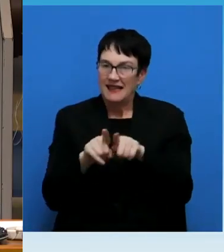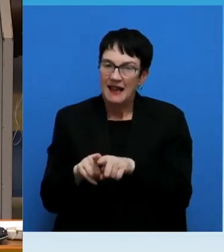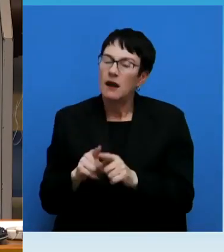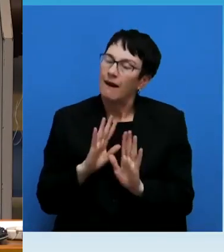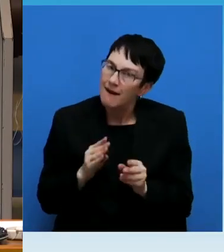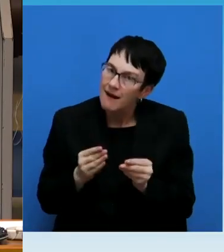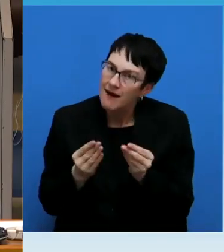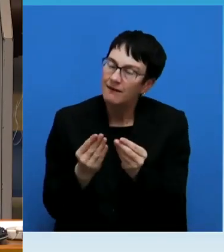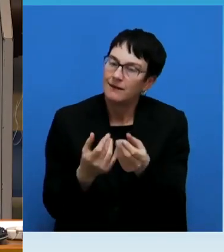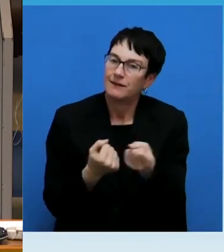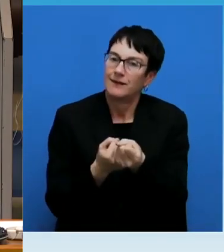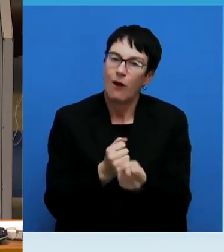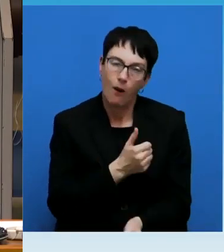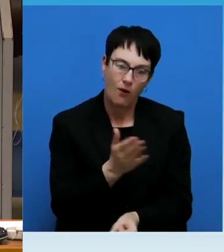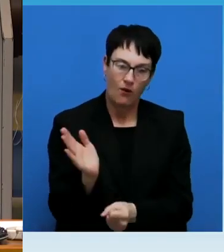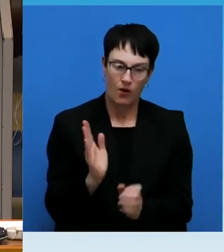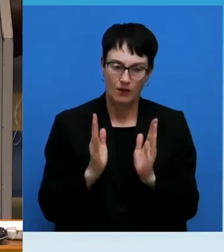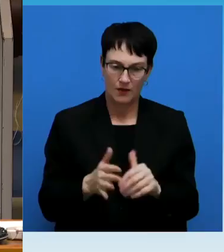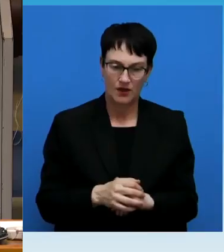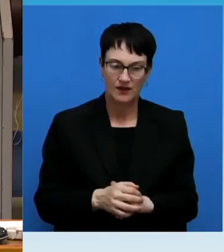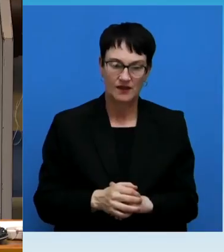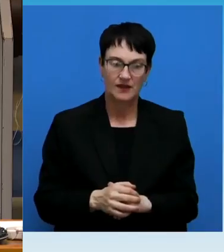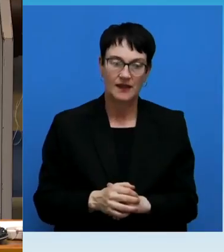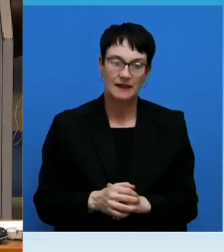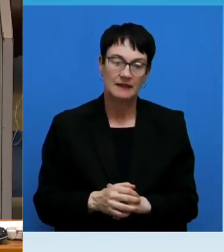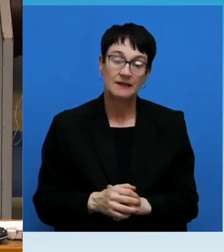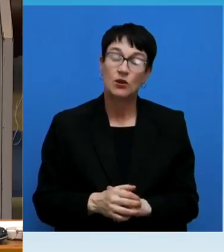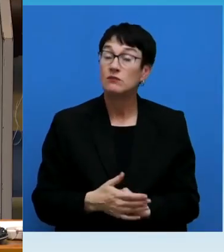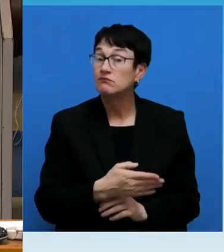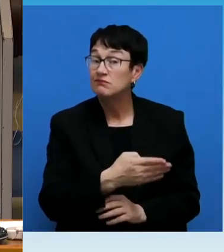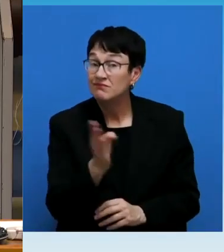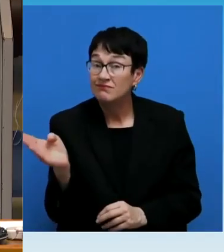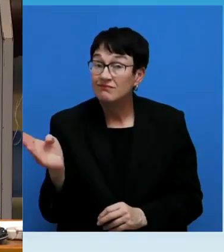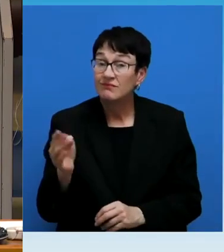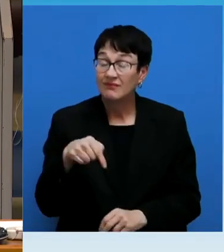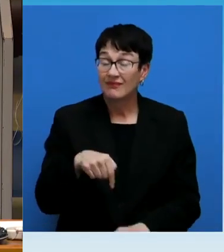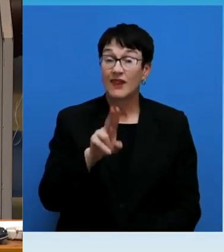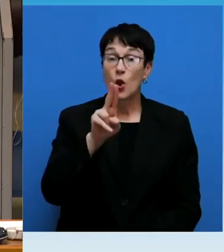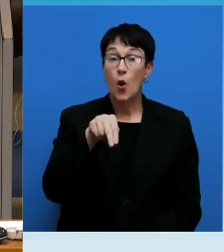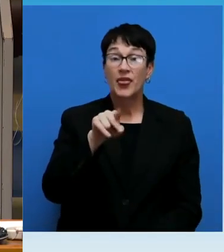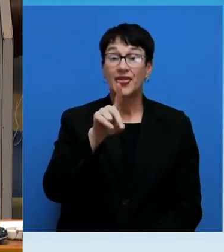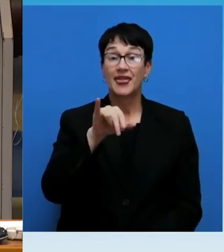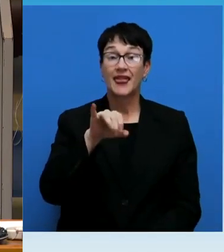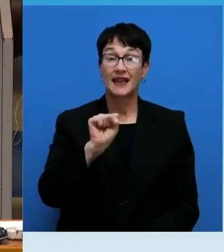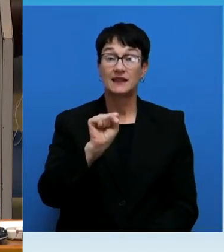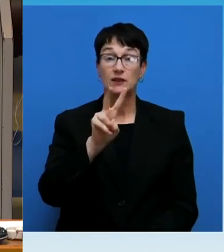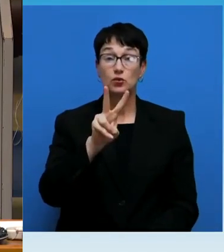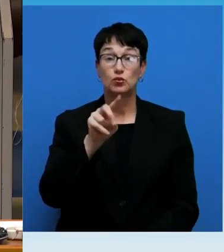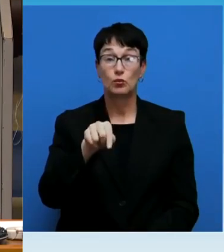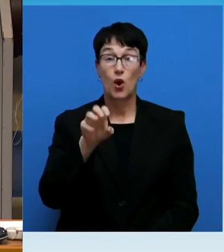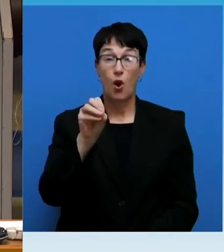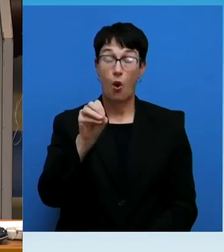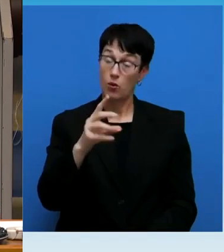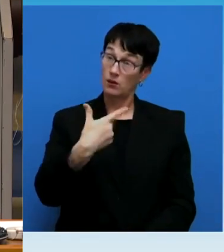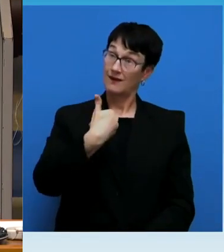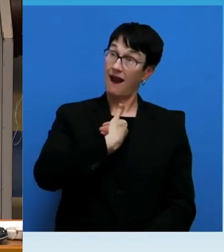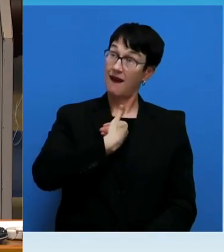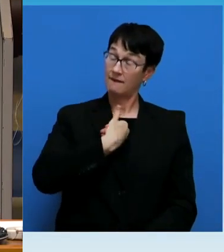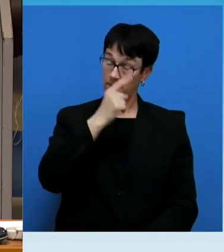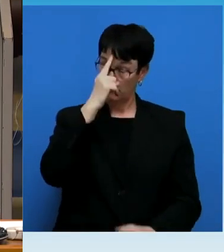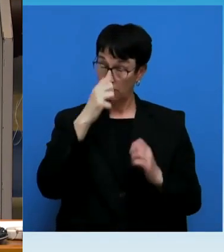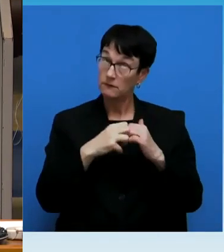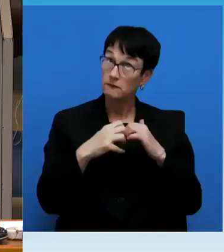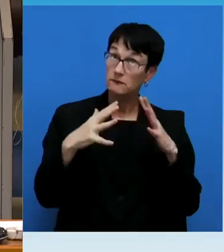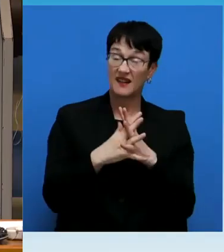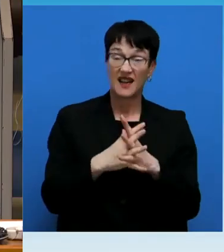itself, UNDIS 2.0 is a reminder that we did not get here on our own. Today belongs to the people who made